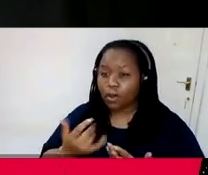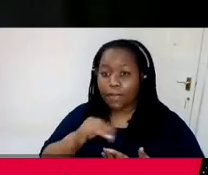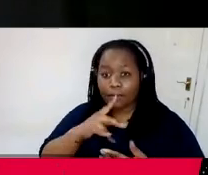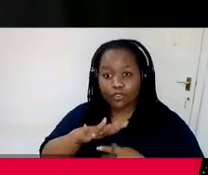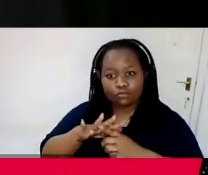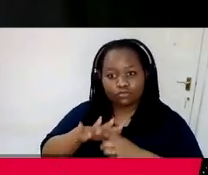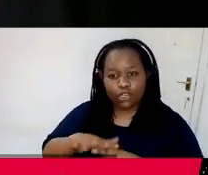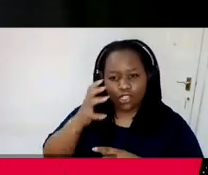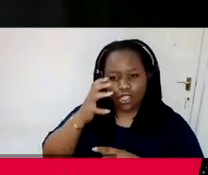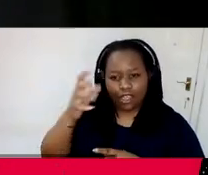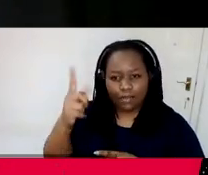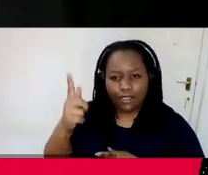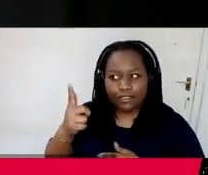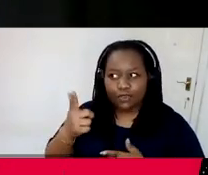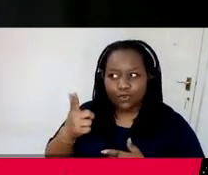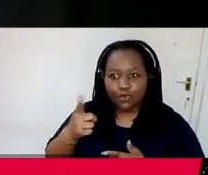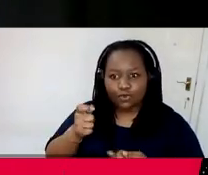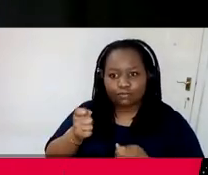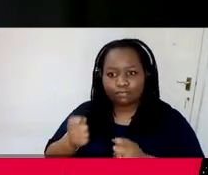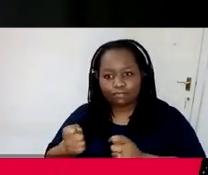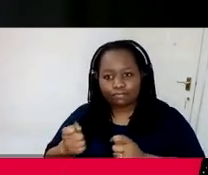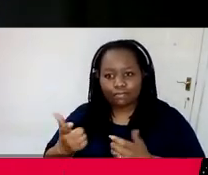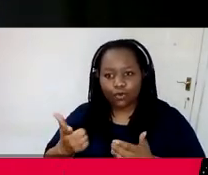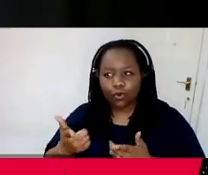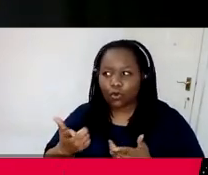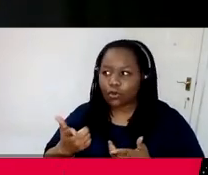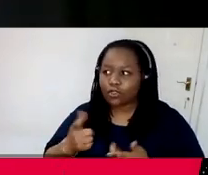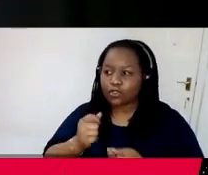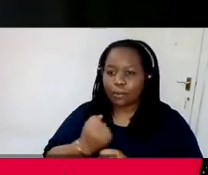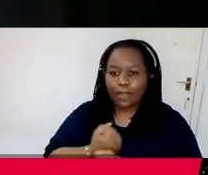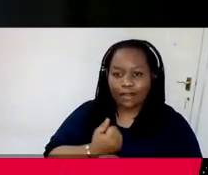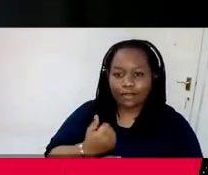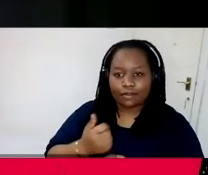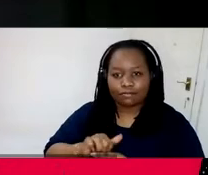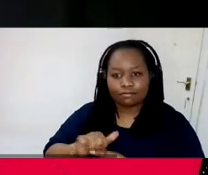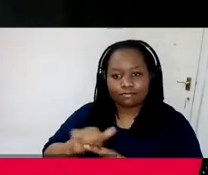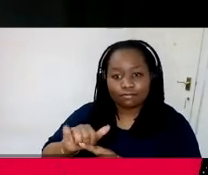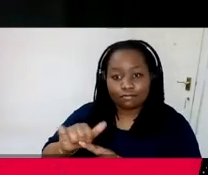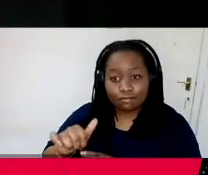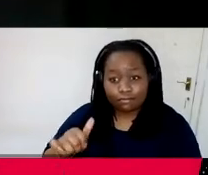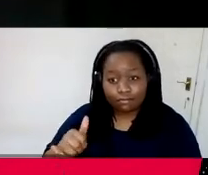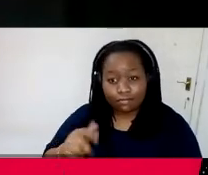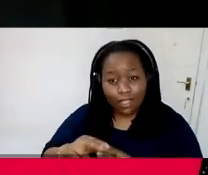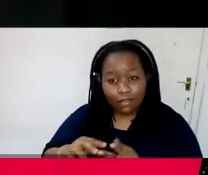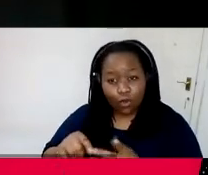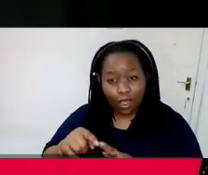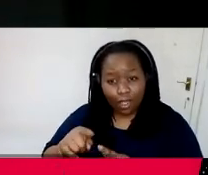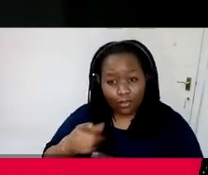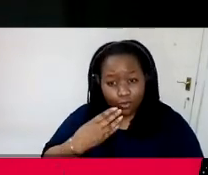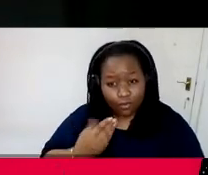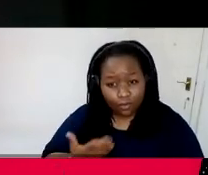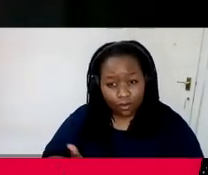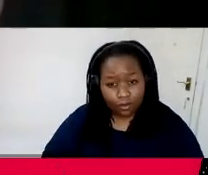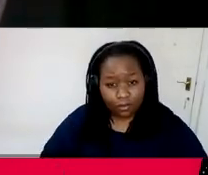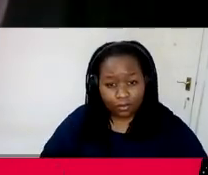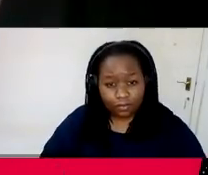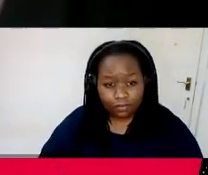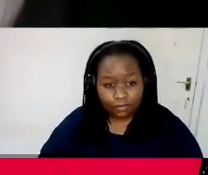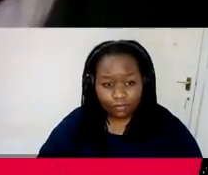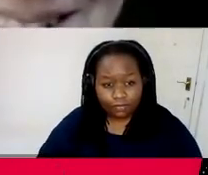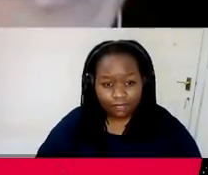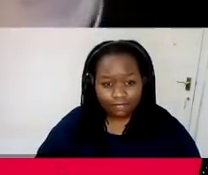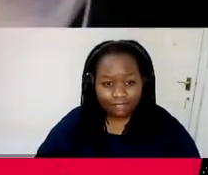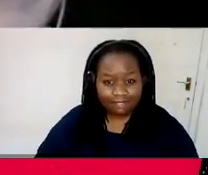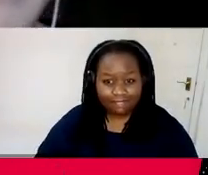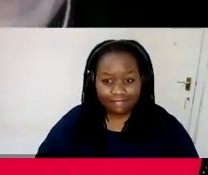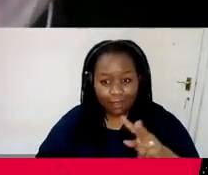I'm looking at you, Anna. Yes. I think that's a really useful question. And I would